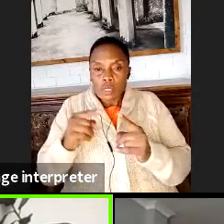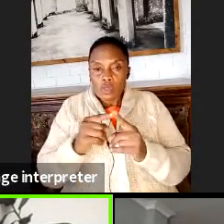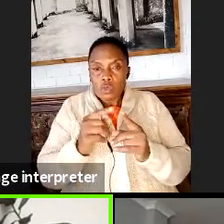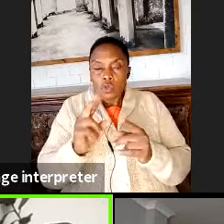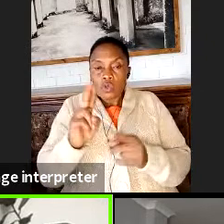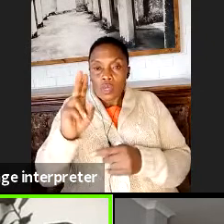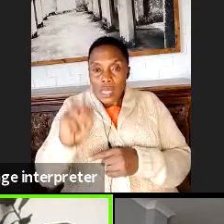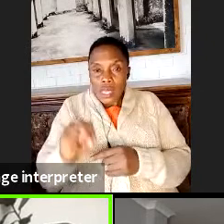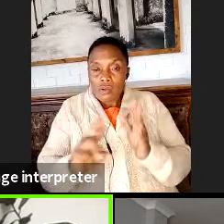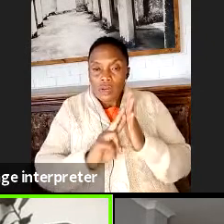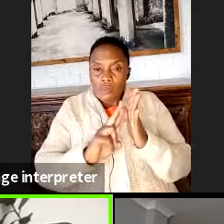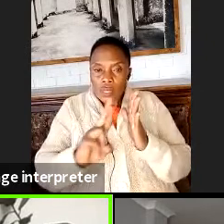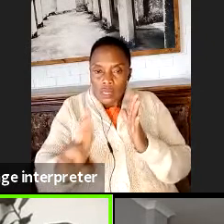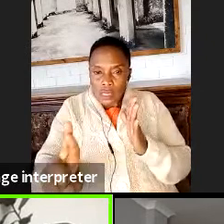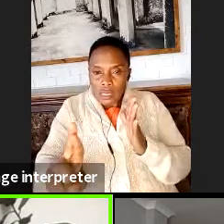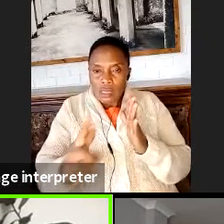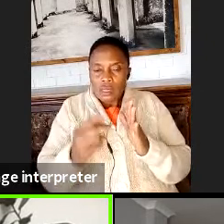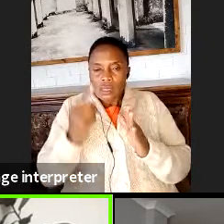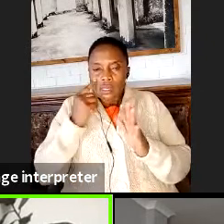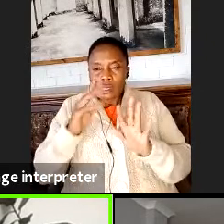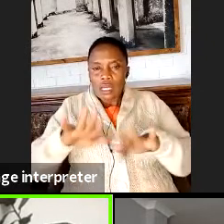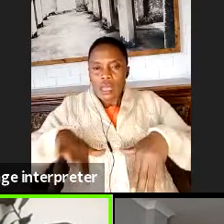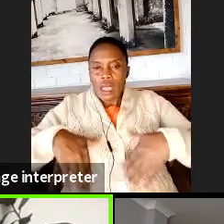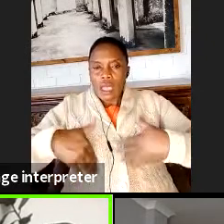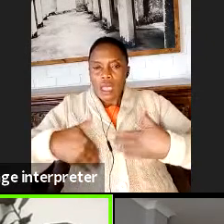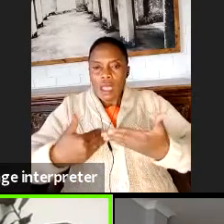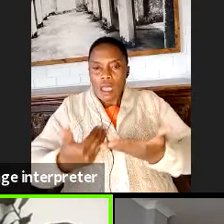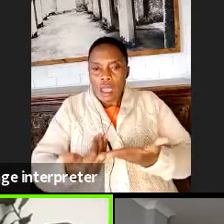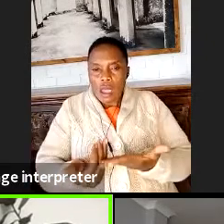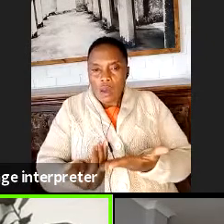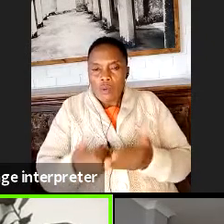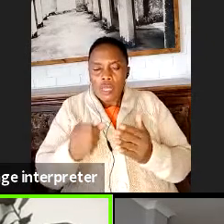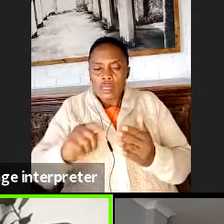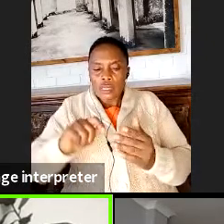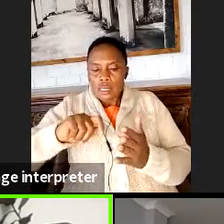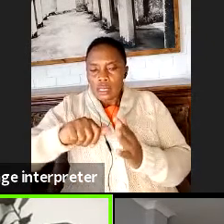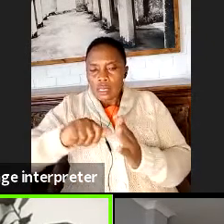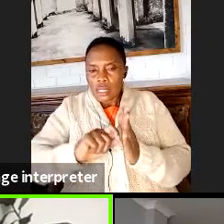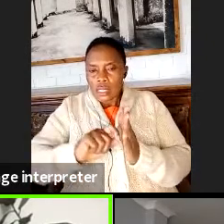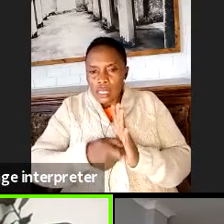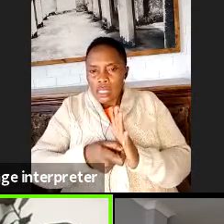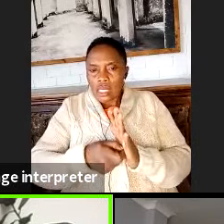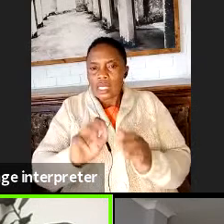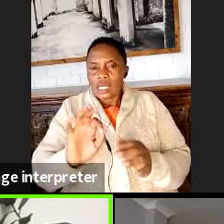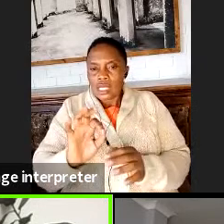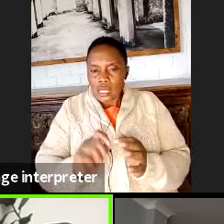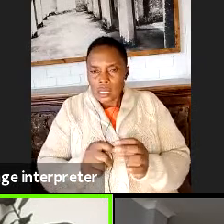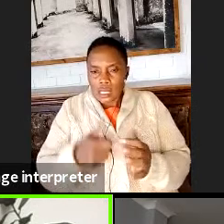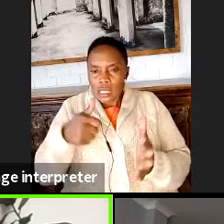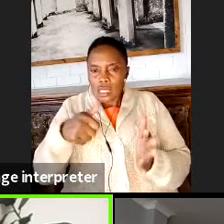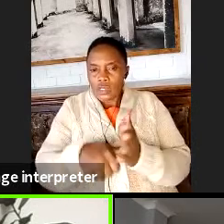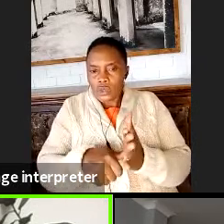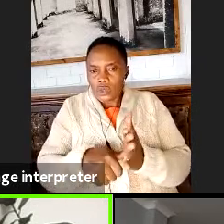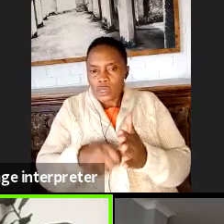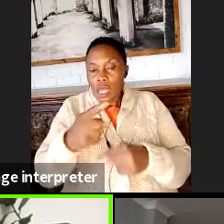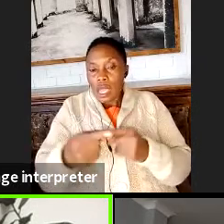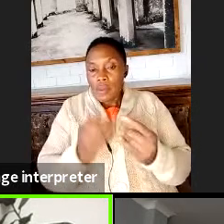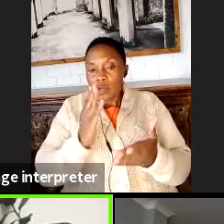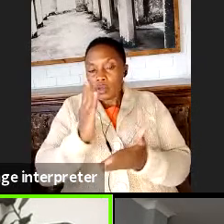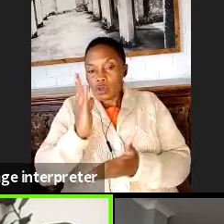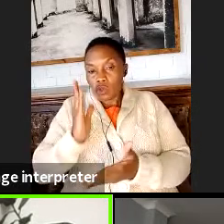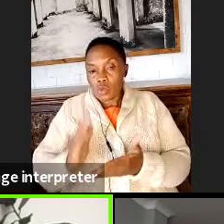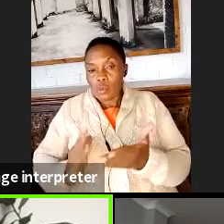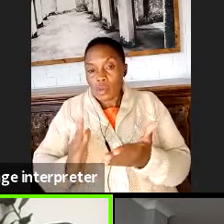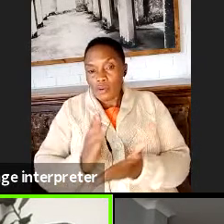who therefore speak to your state representatives about key issues around human rights. And within